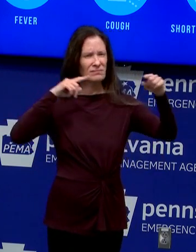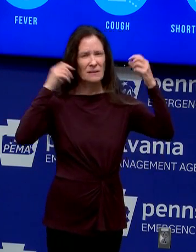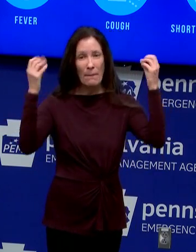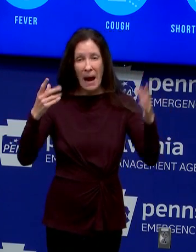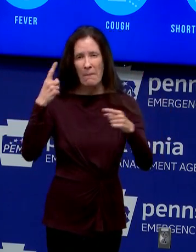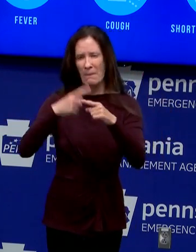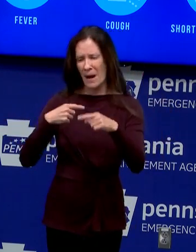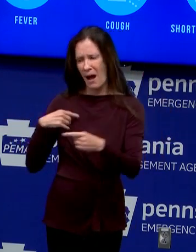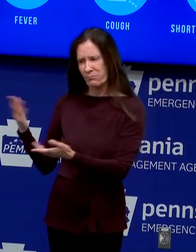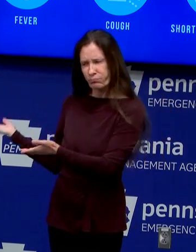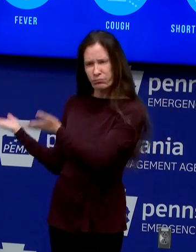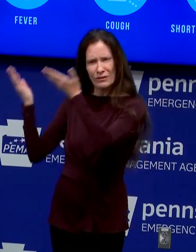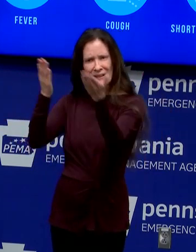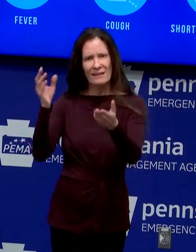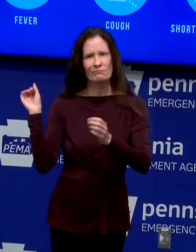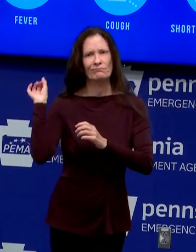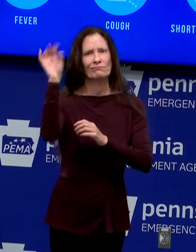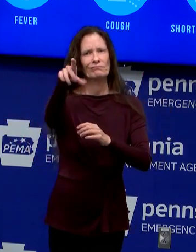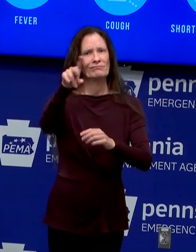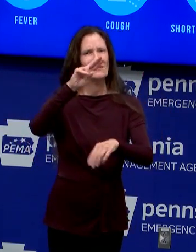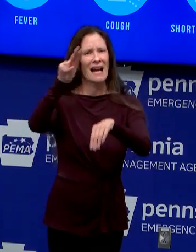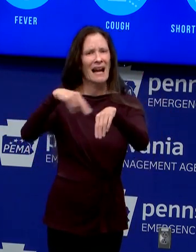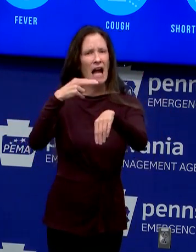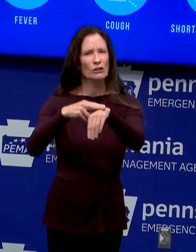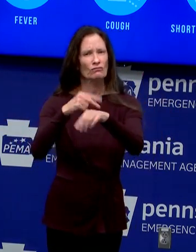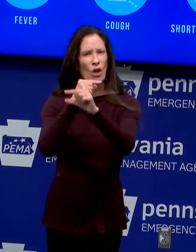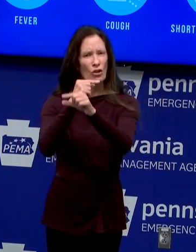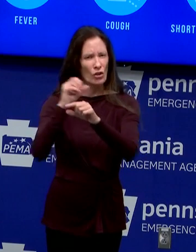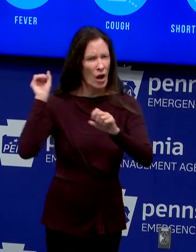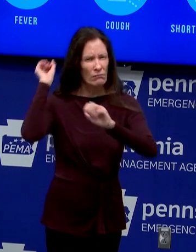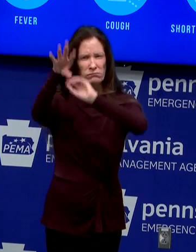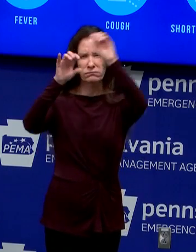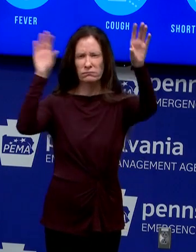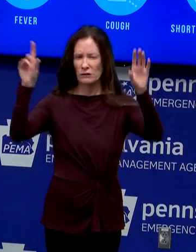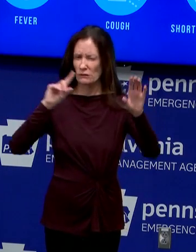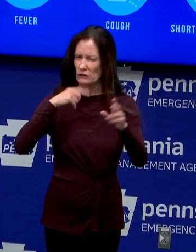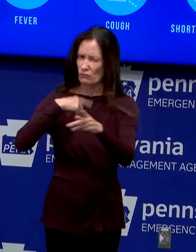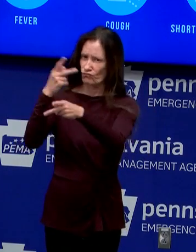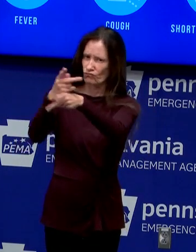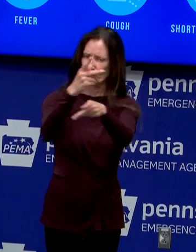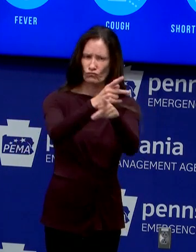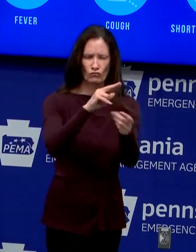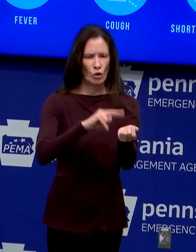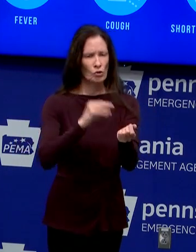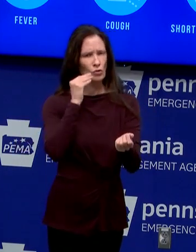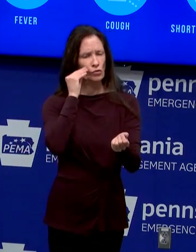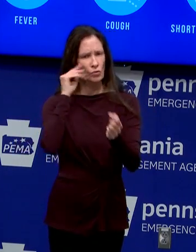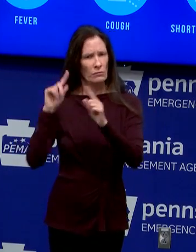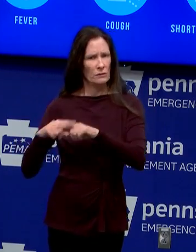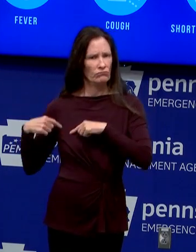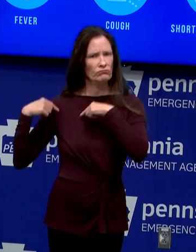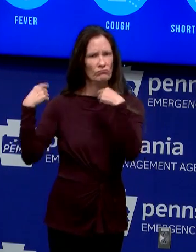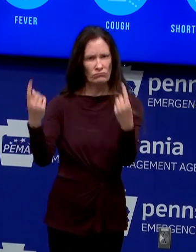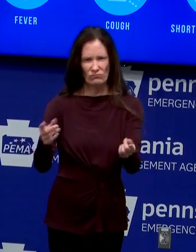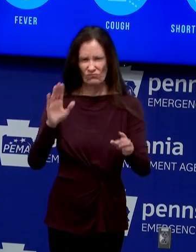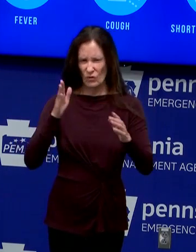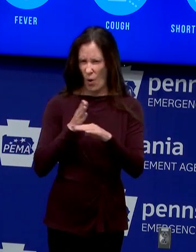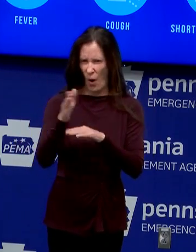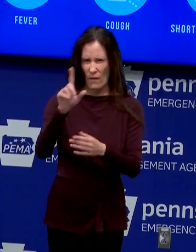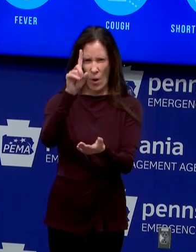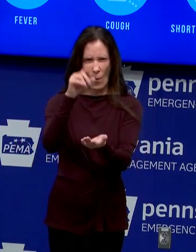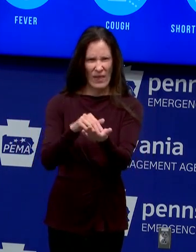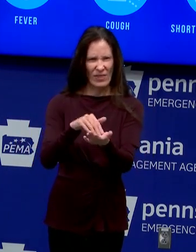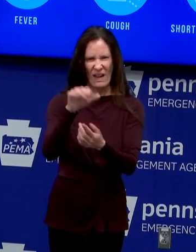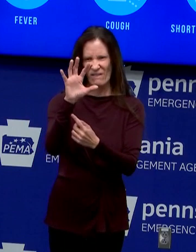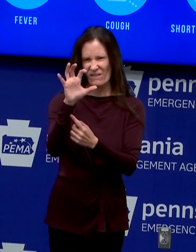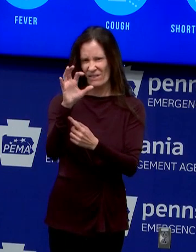provide staffing for those facilities. We have pushed out well over 50 1,500 different specific pushes to all the